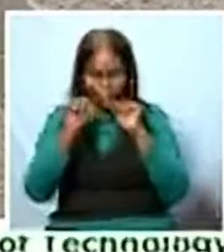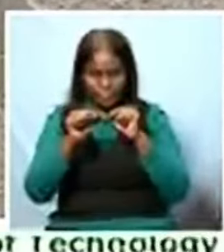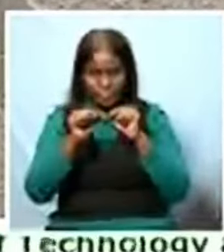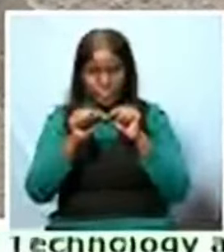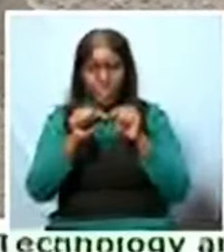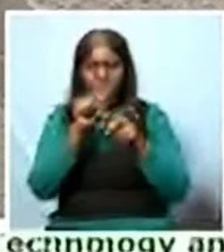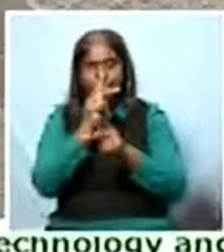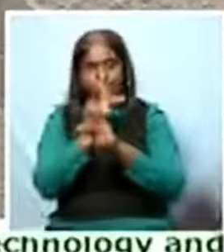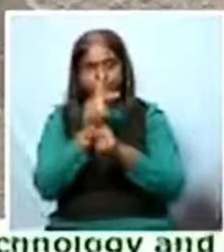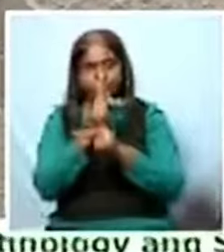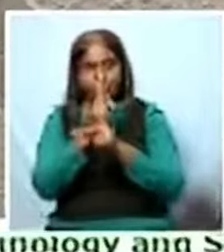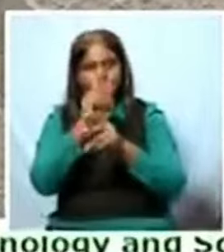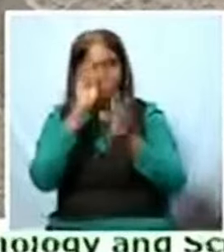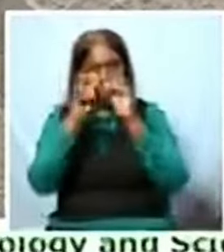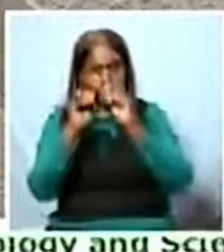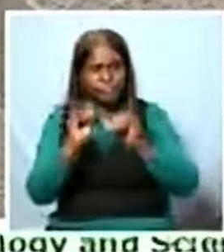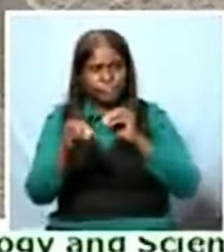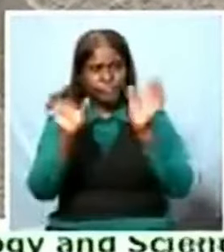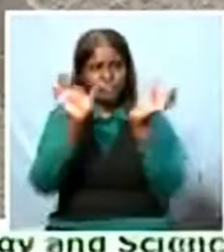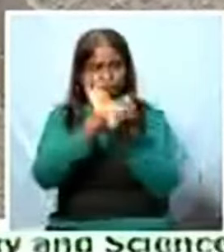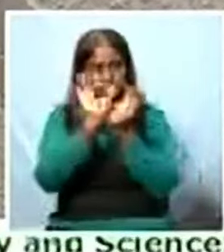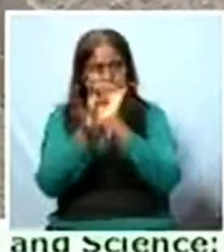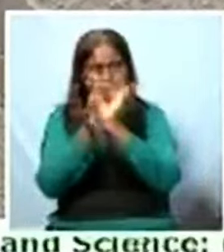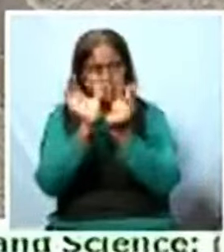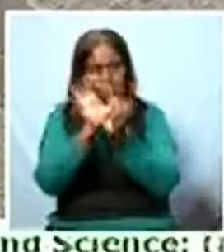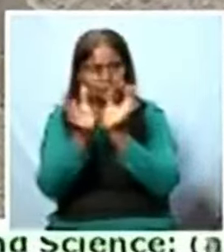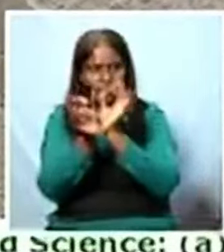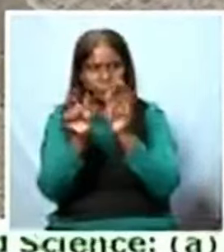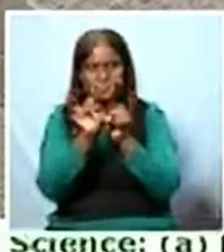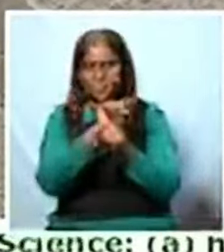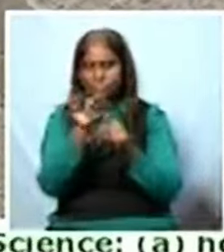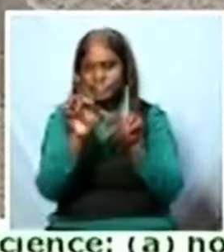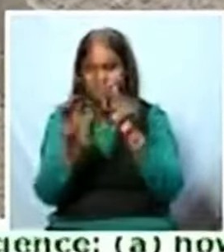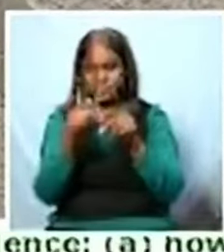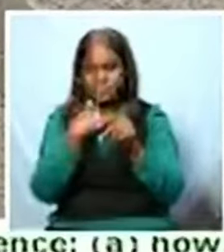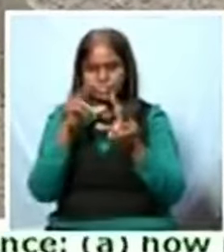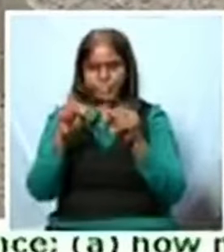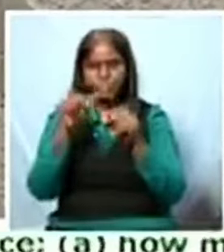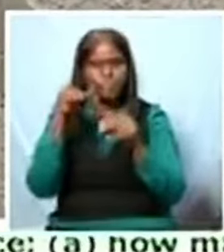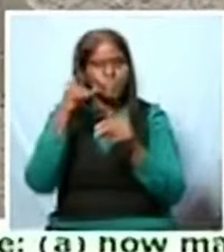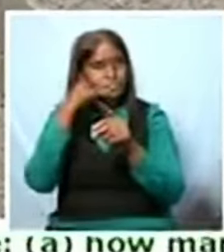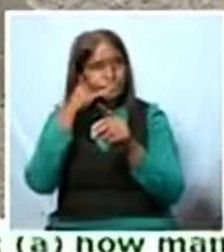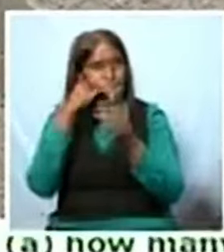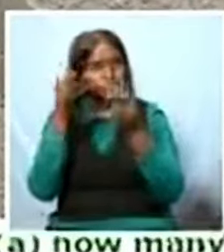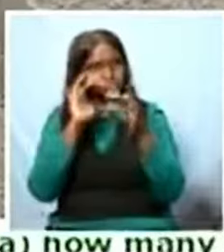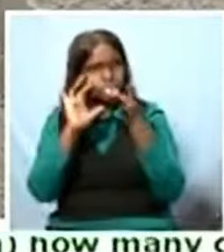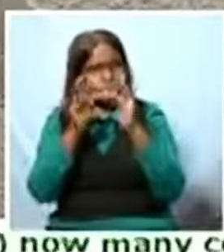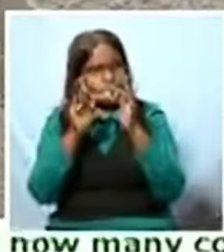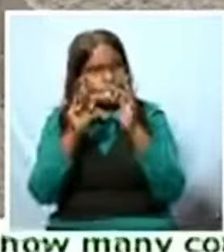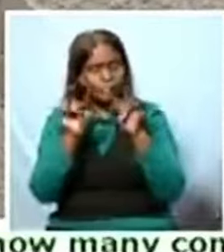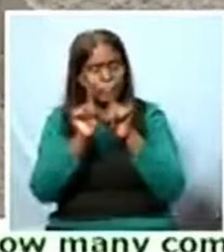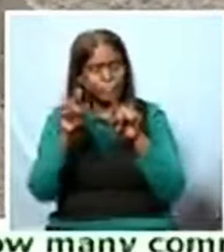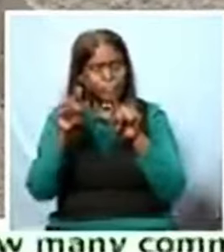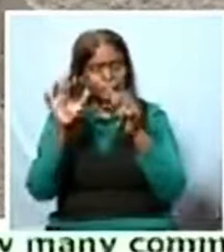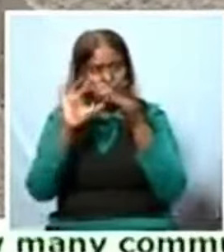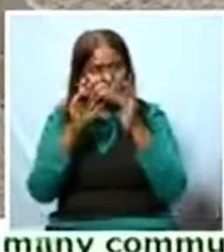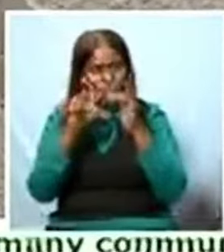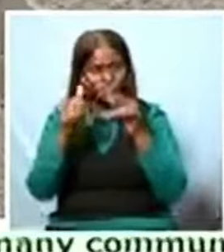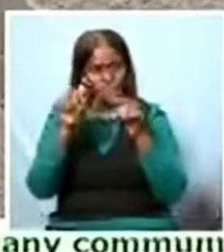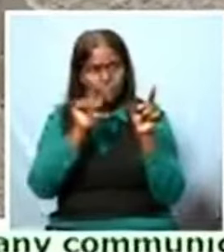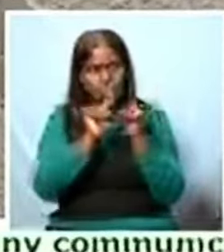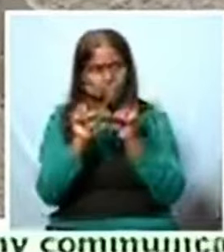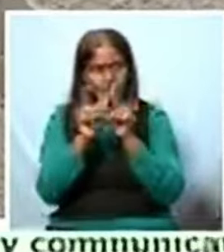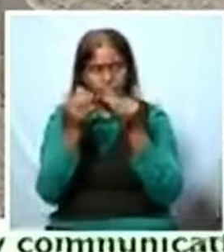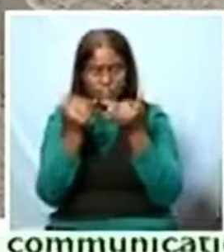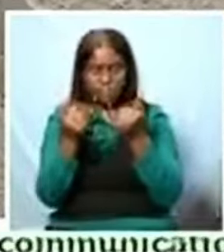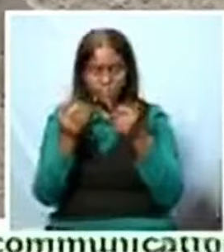install those towers? Those people have no network. they need network. They also